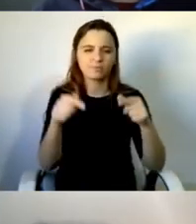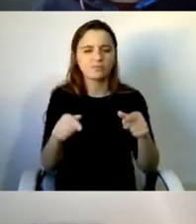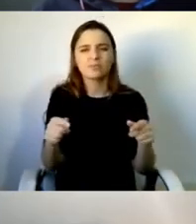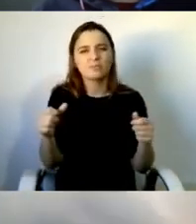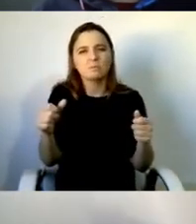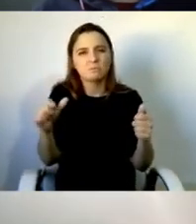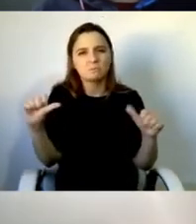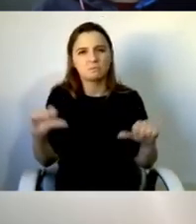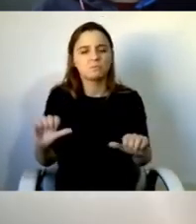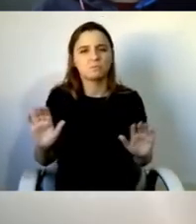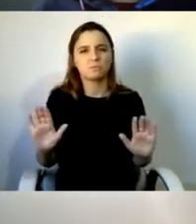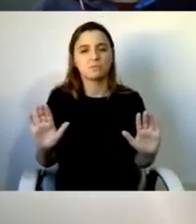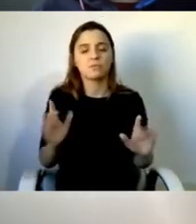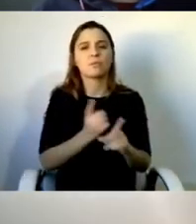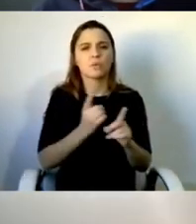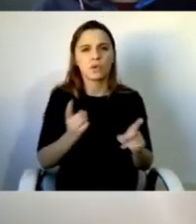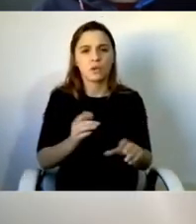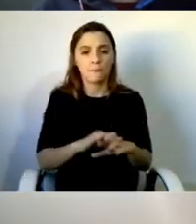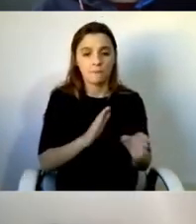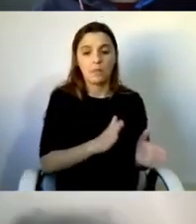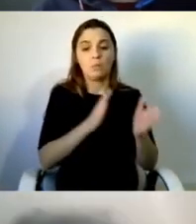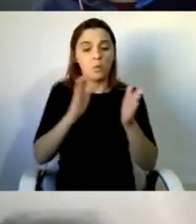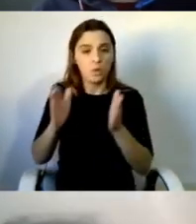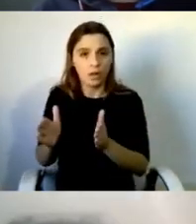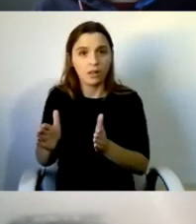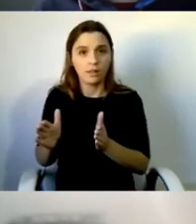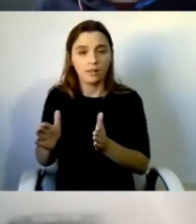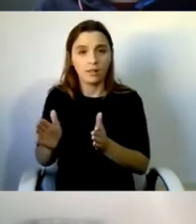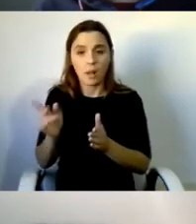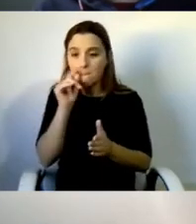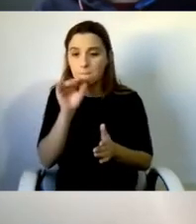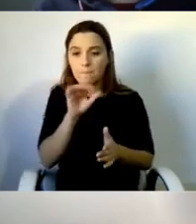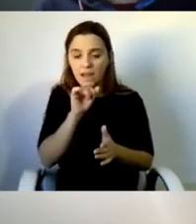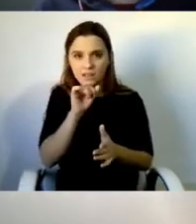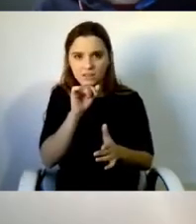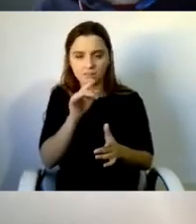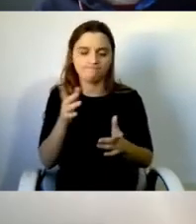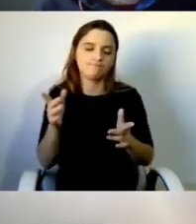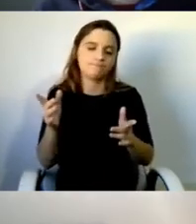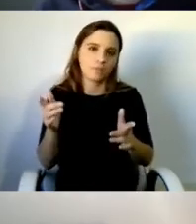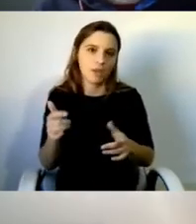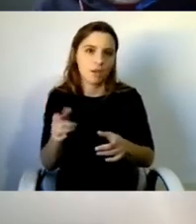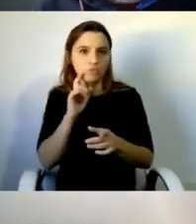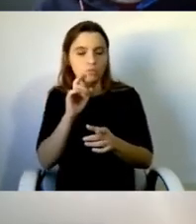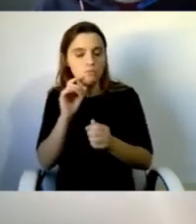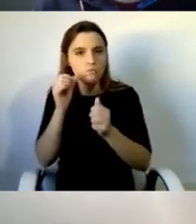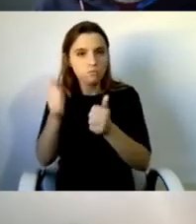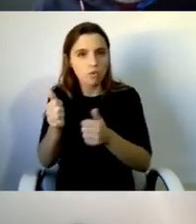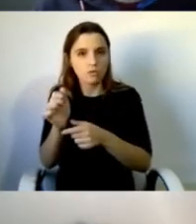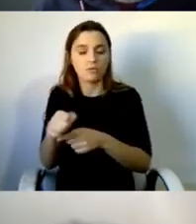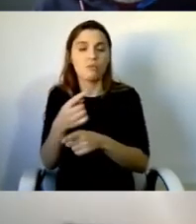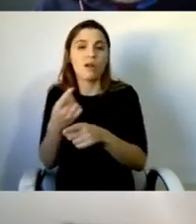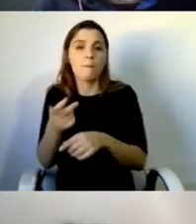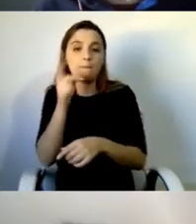parents are something sacred. Parents love their children.